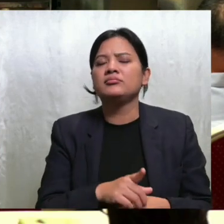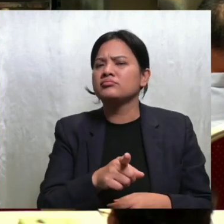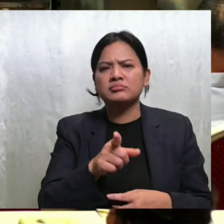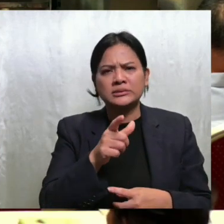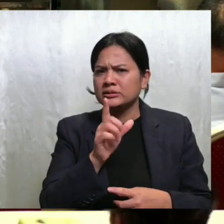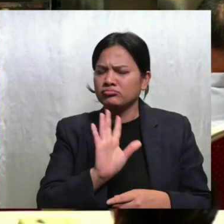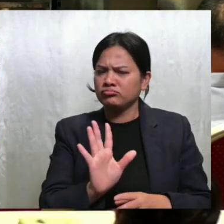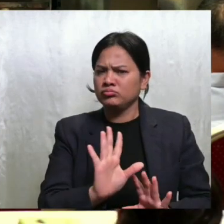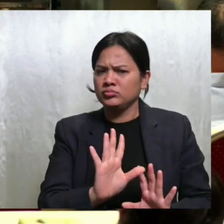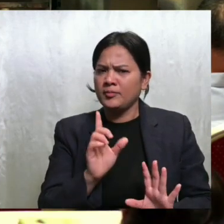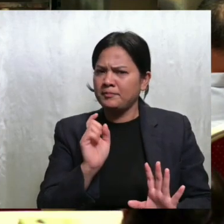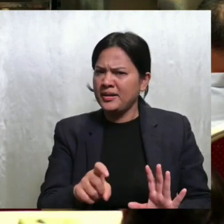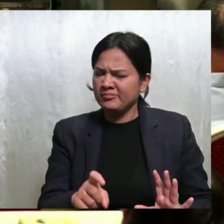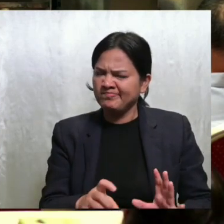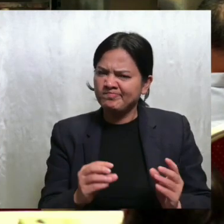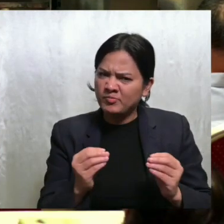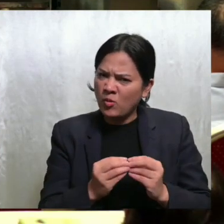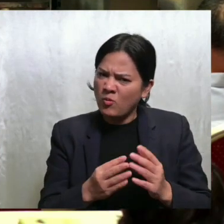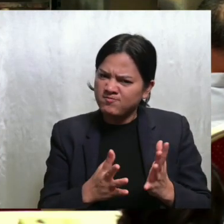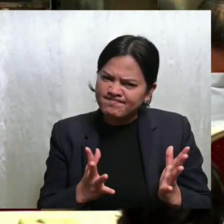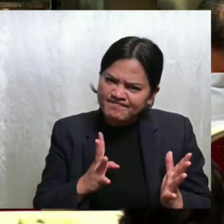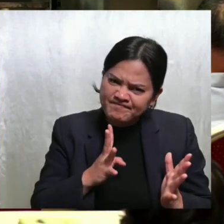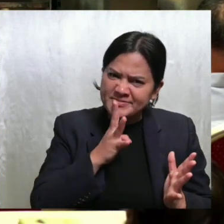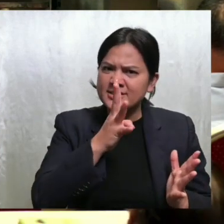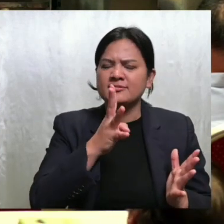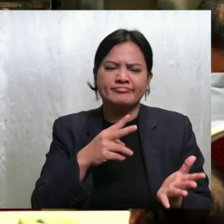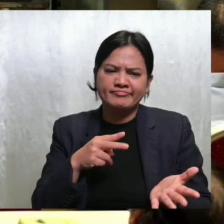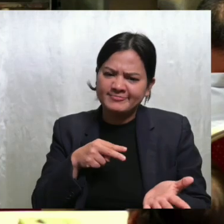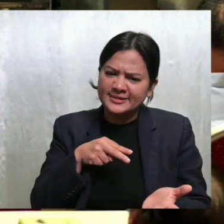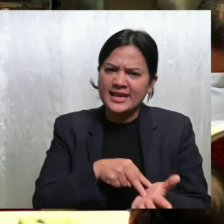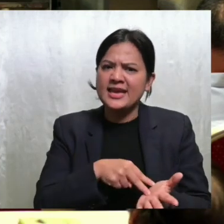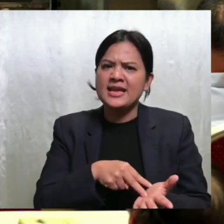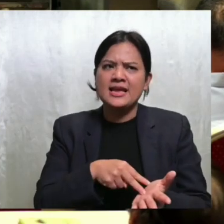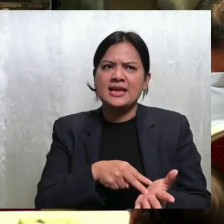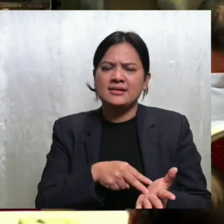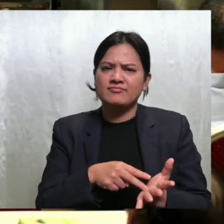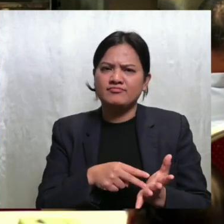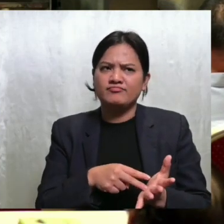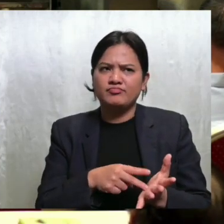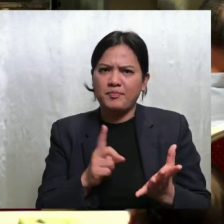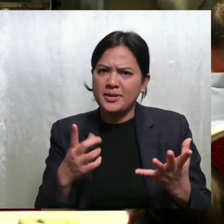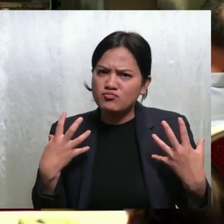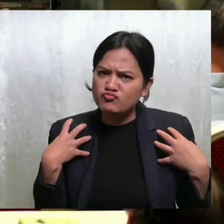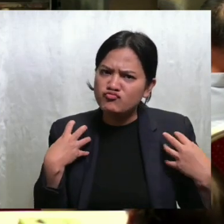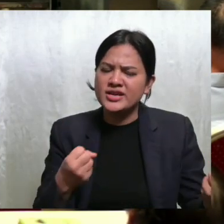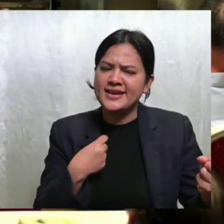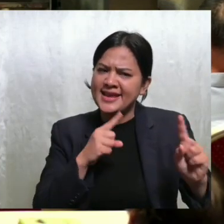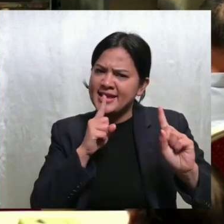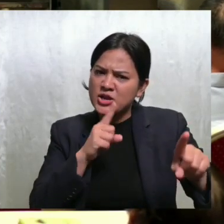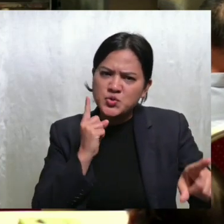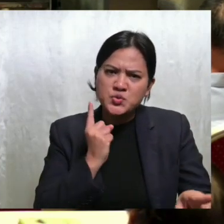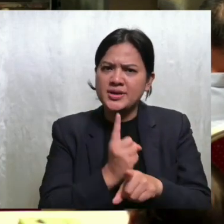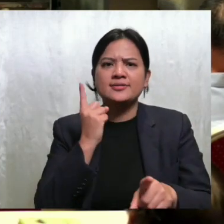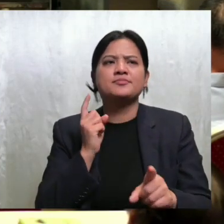be assessed. And probably that's another psychological leap that we all should take